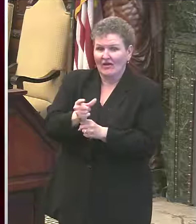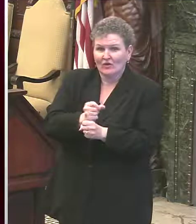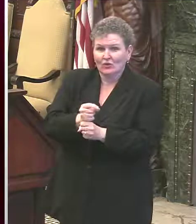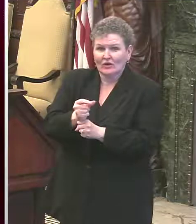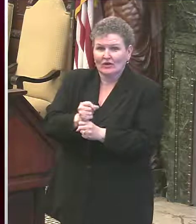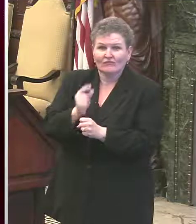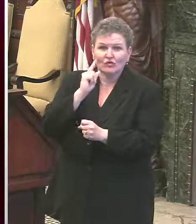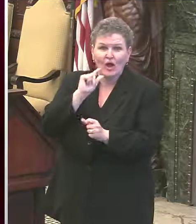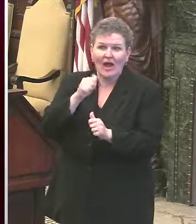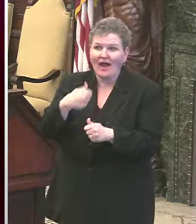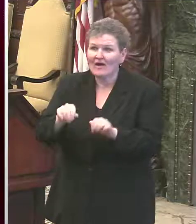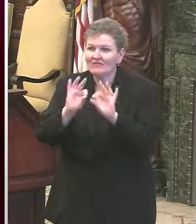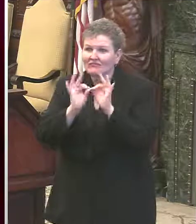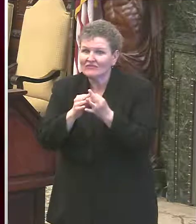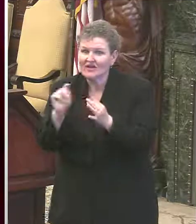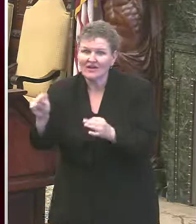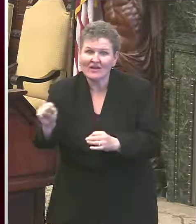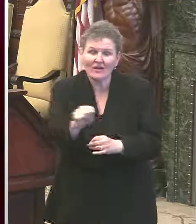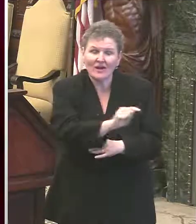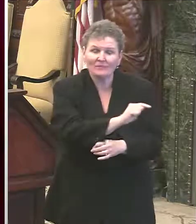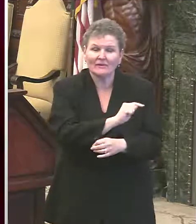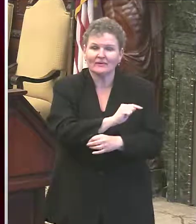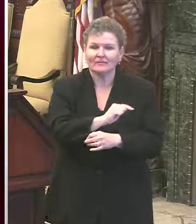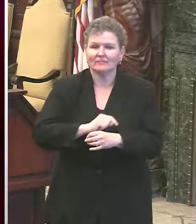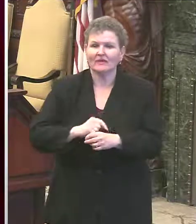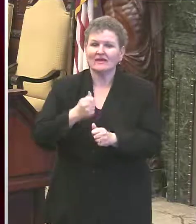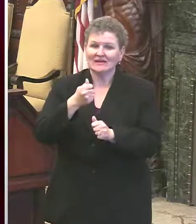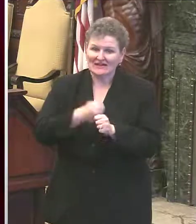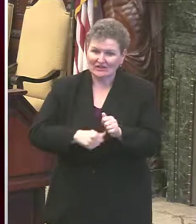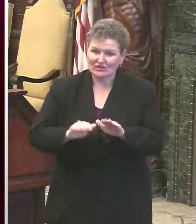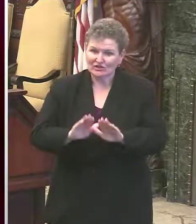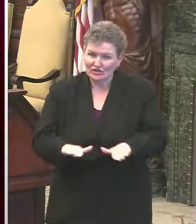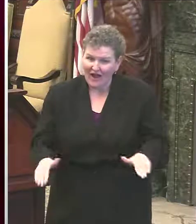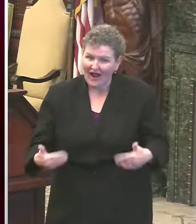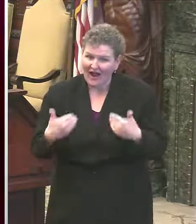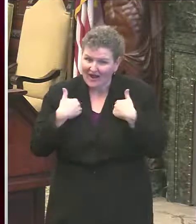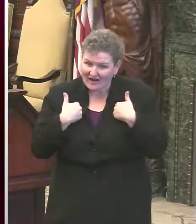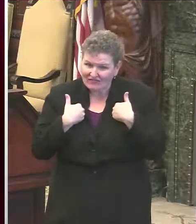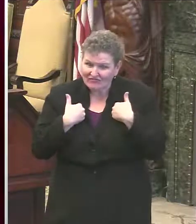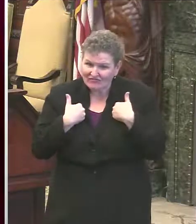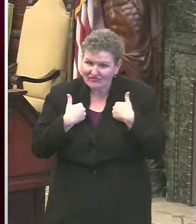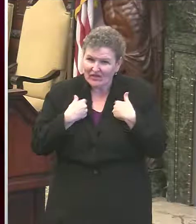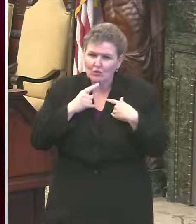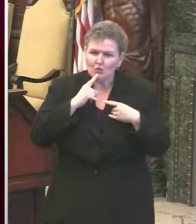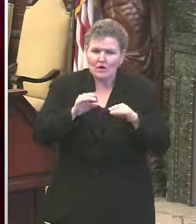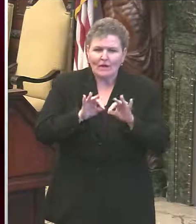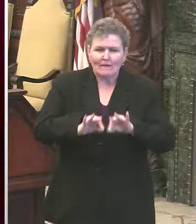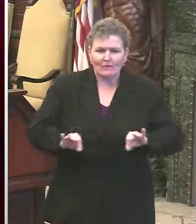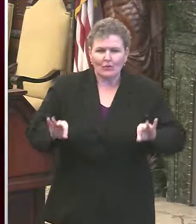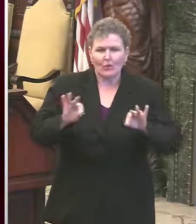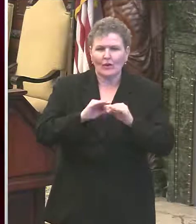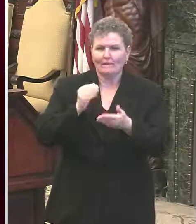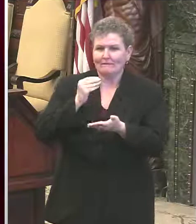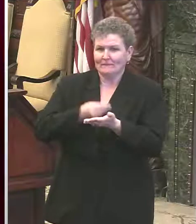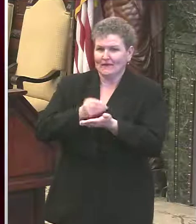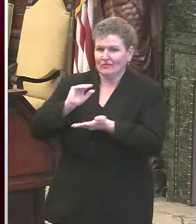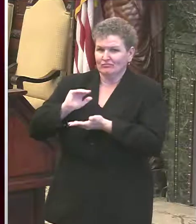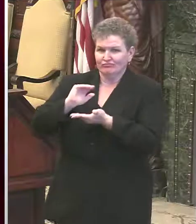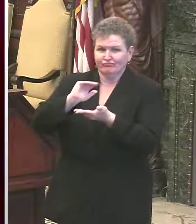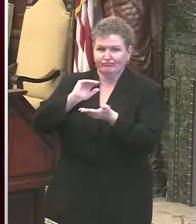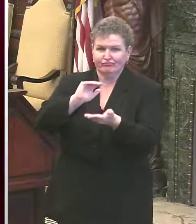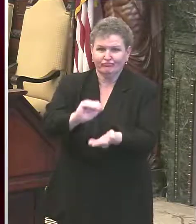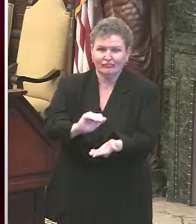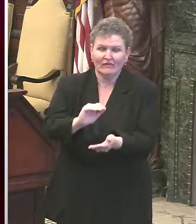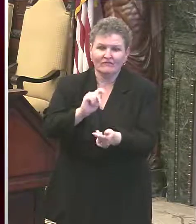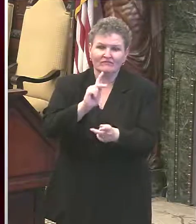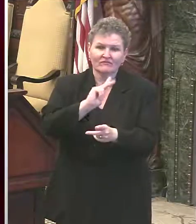benefit $3,000 annually for each child. A reliable foundation that guarantees almost all Philadelphia's families have income